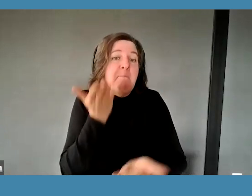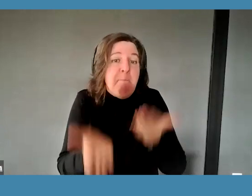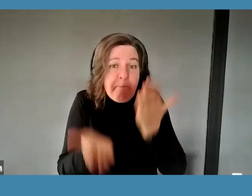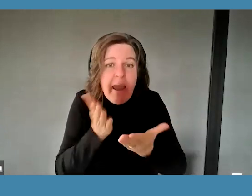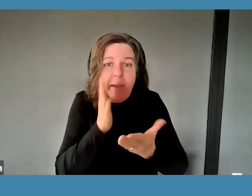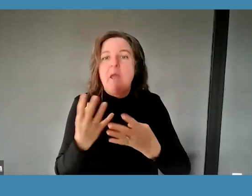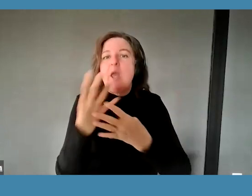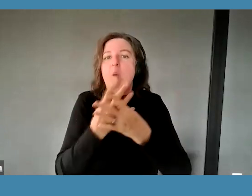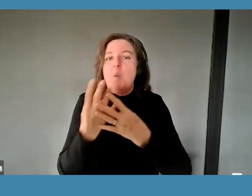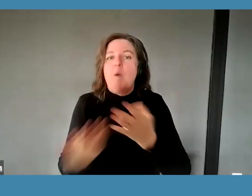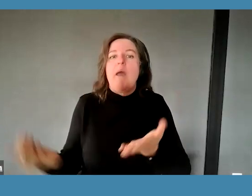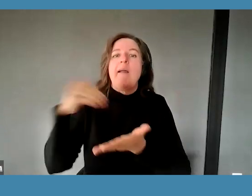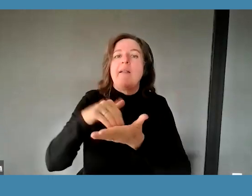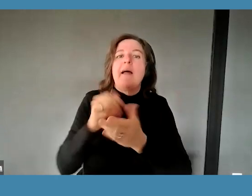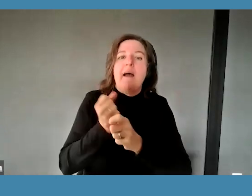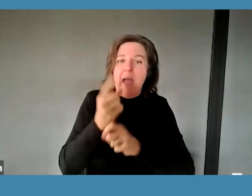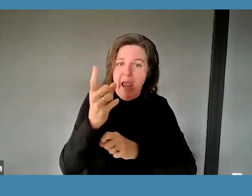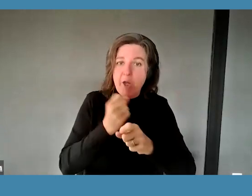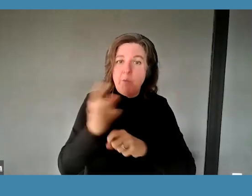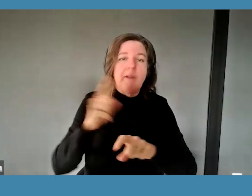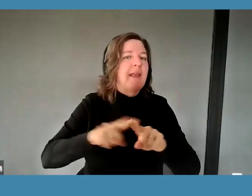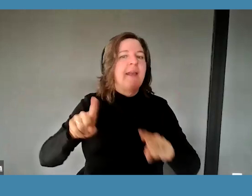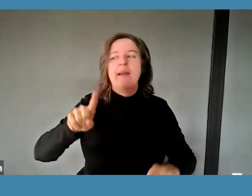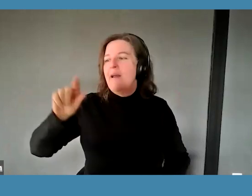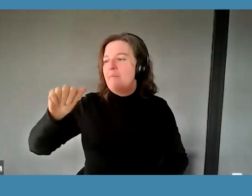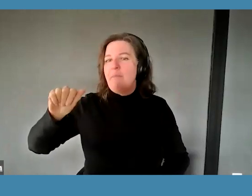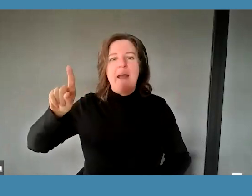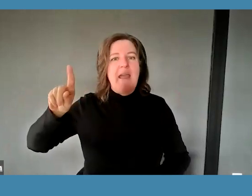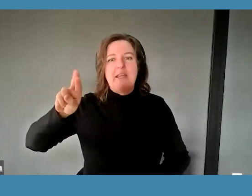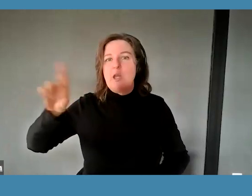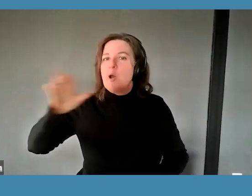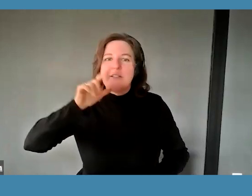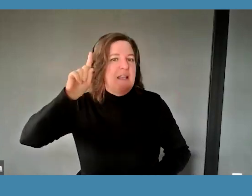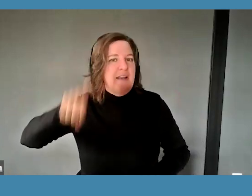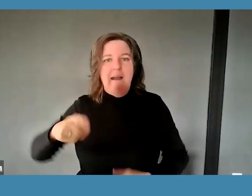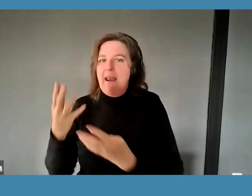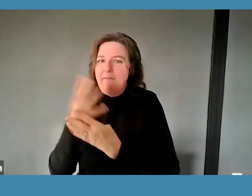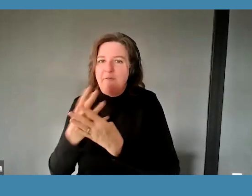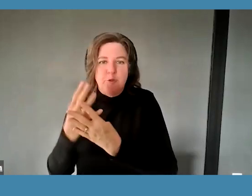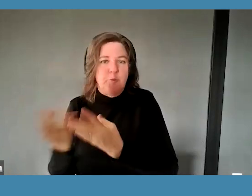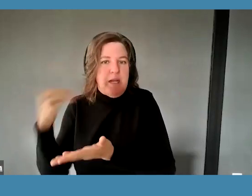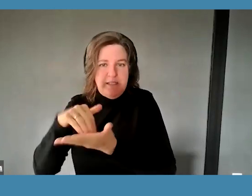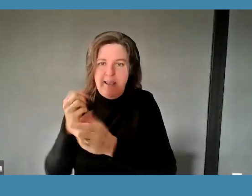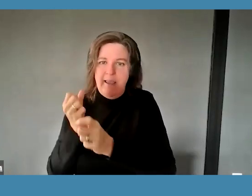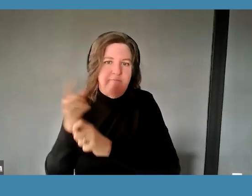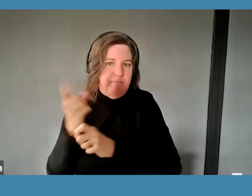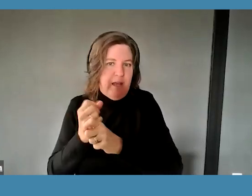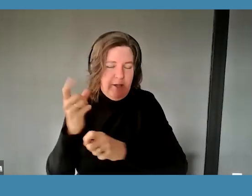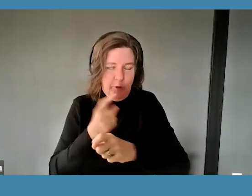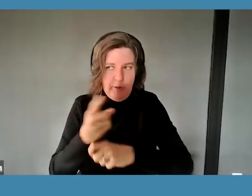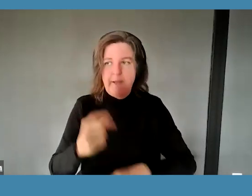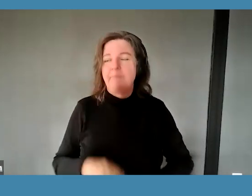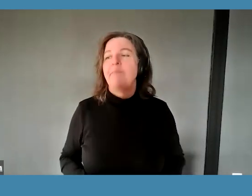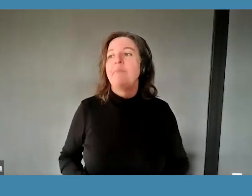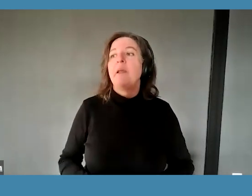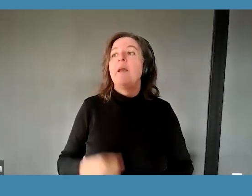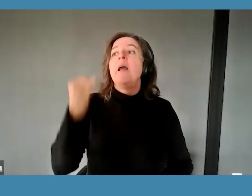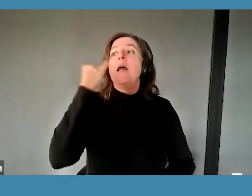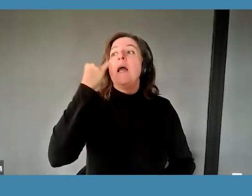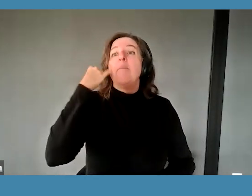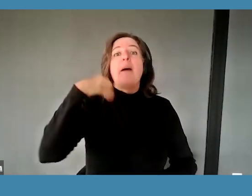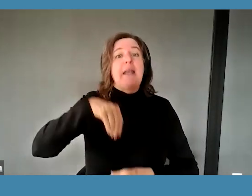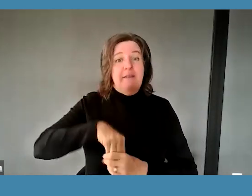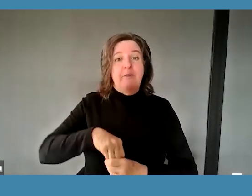the ADRC doesn't necessarily have to rescreen you annually. But if you're in rank 1 or 2, you will